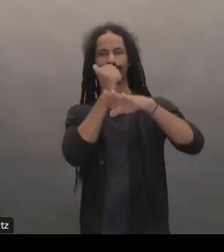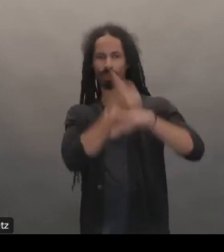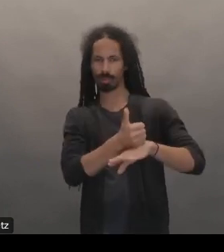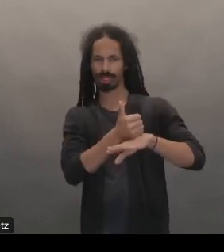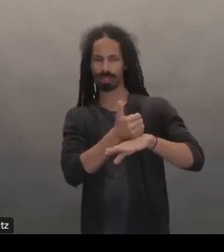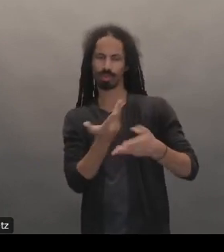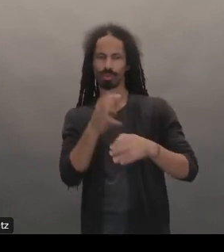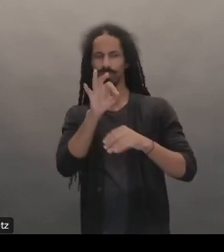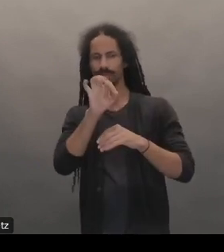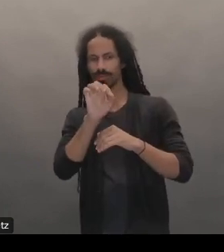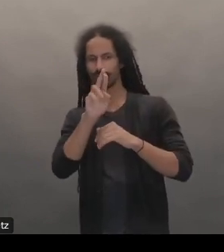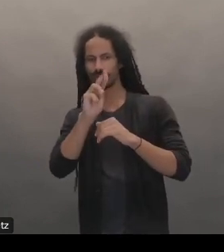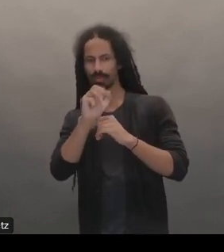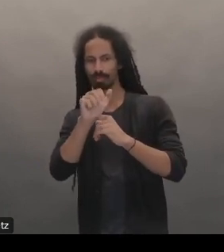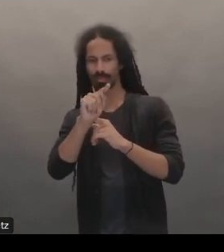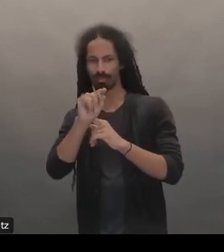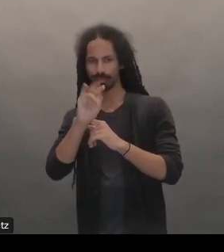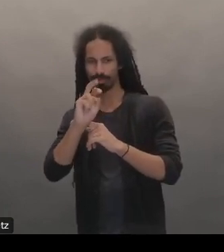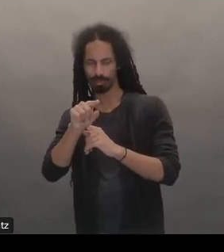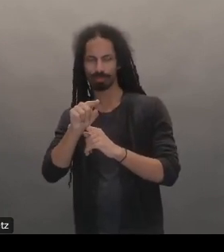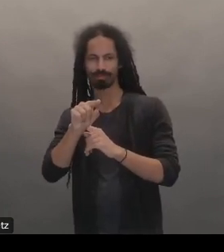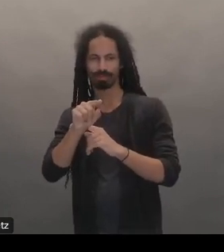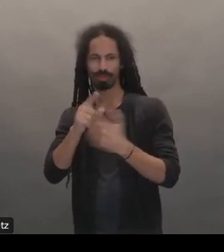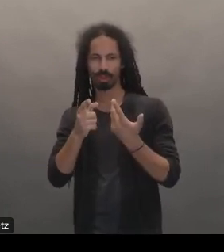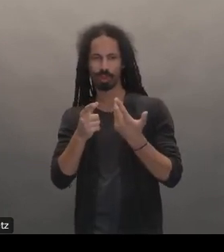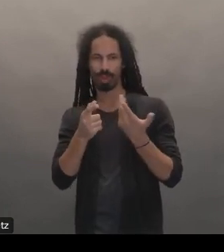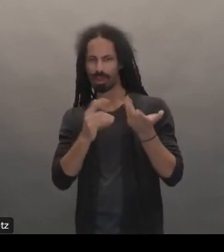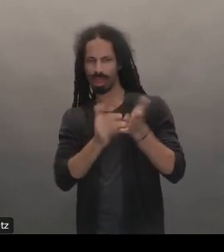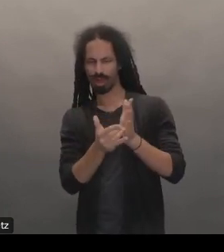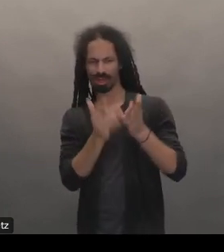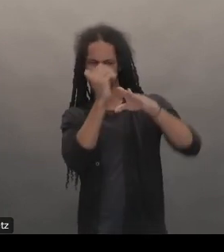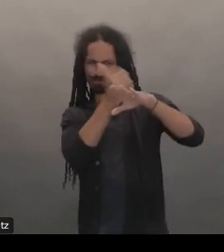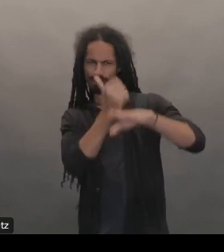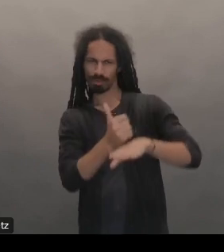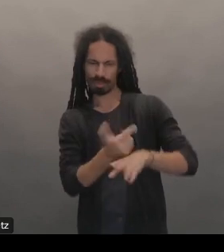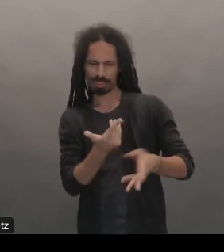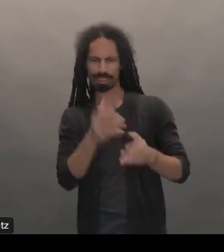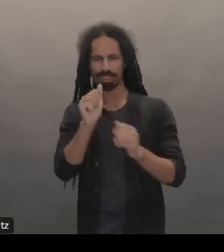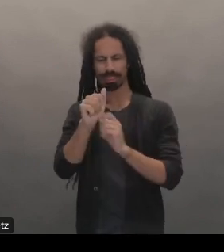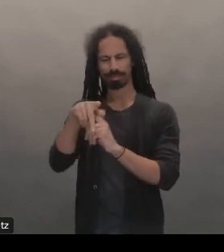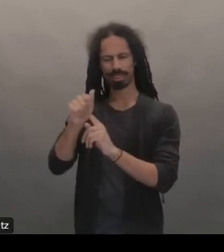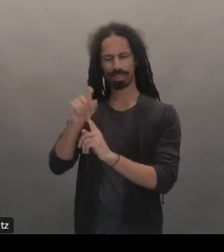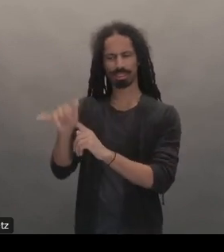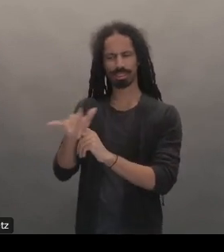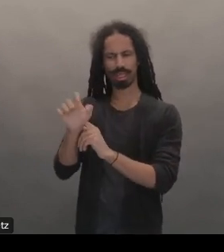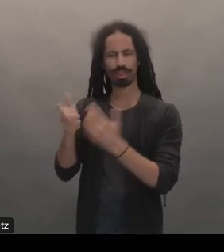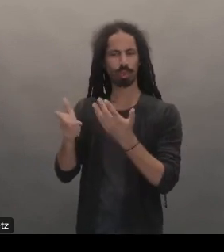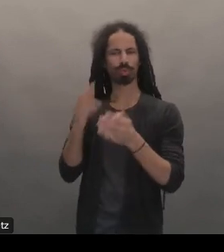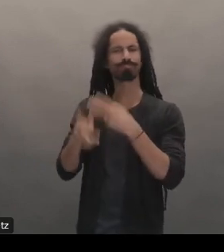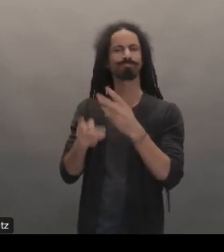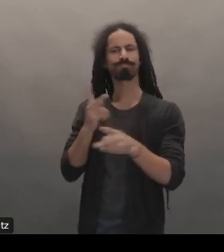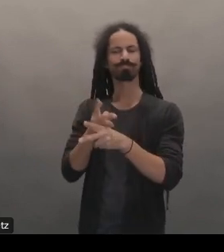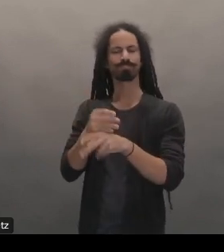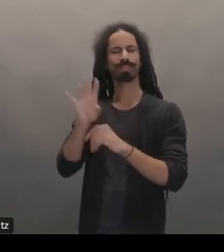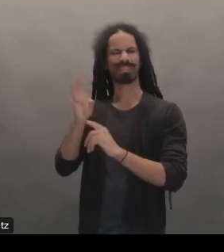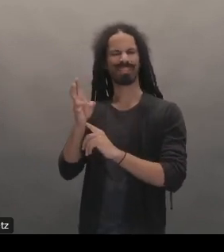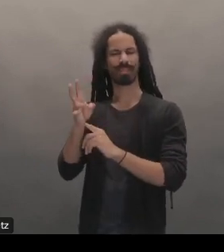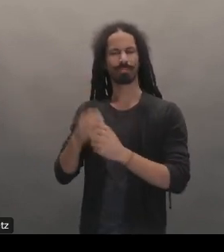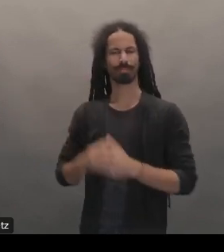a paper or a document that is formatted in APA style, of course, 7th edition. So